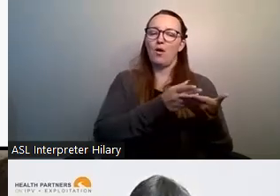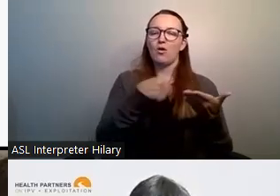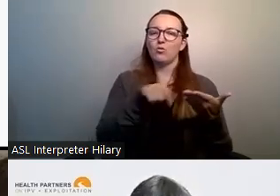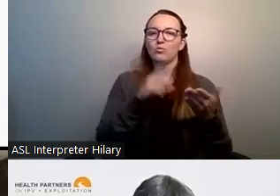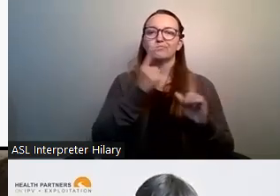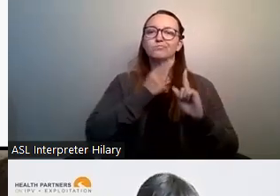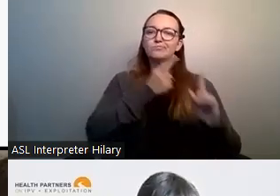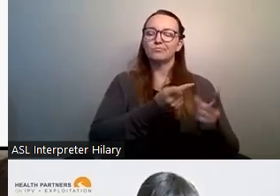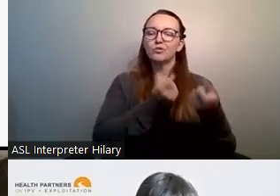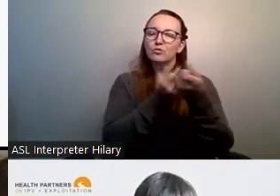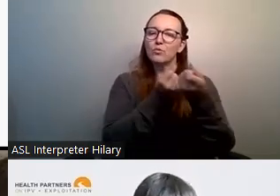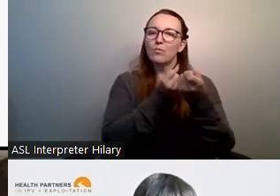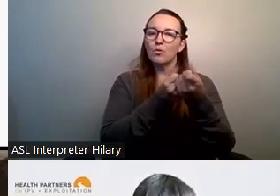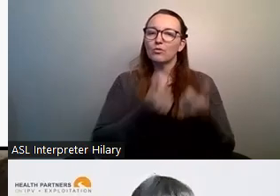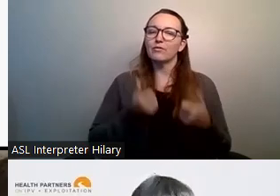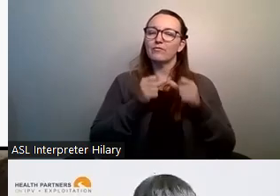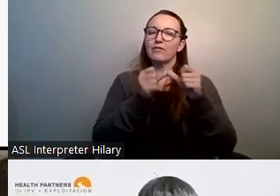in their long-term healing journey.